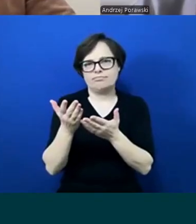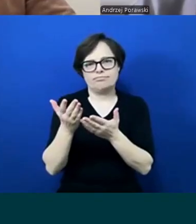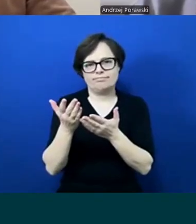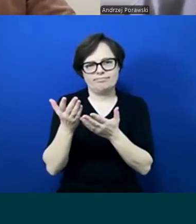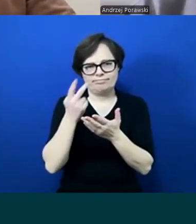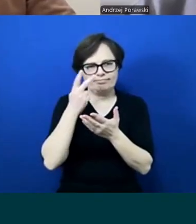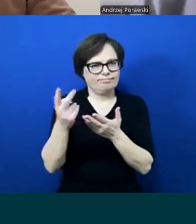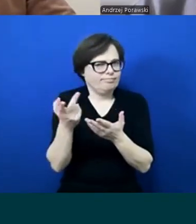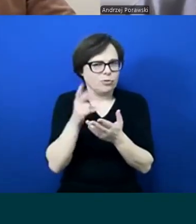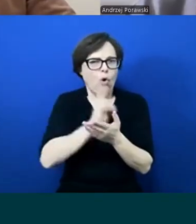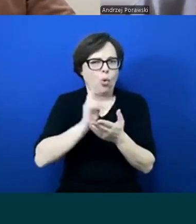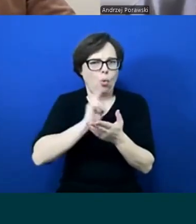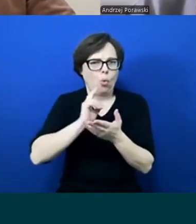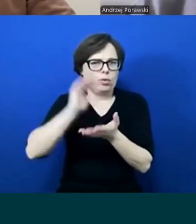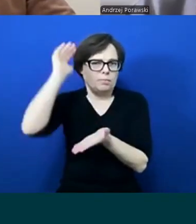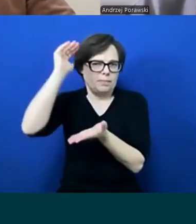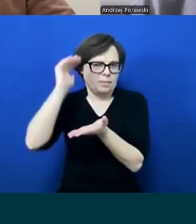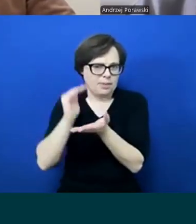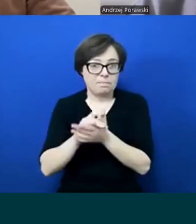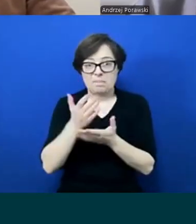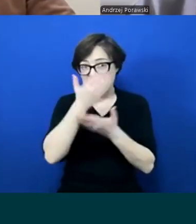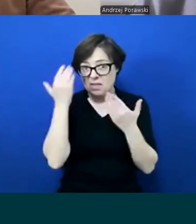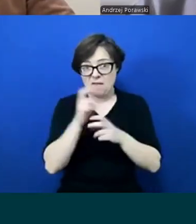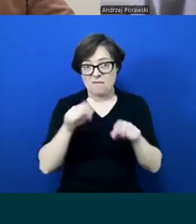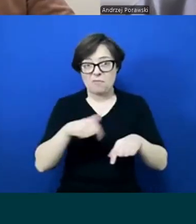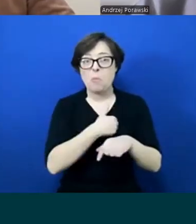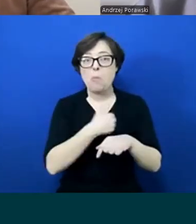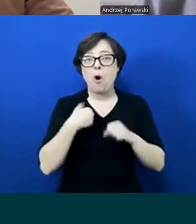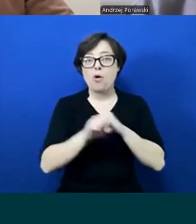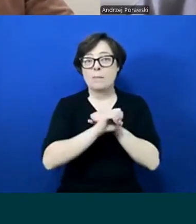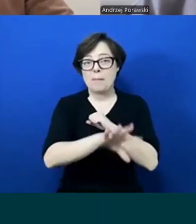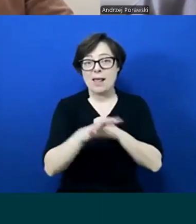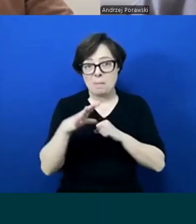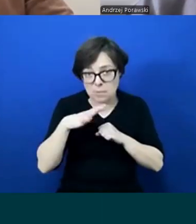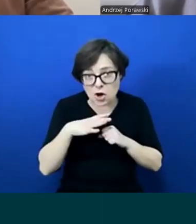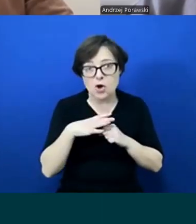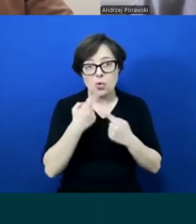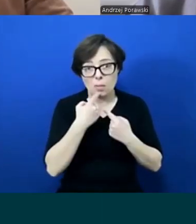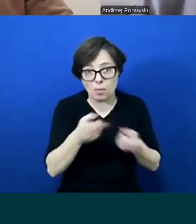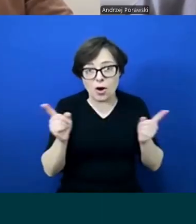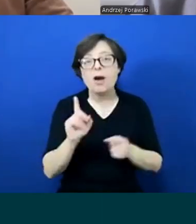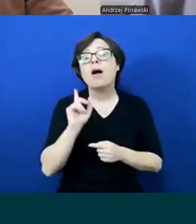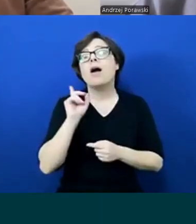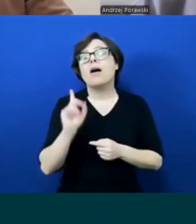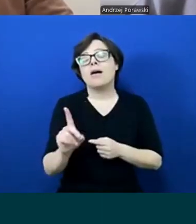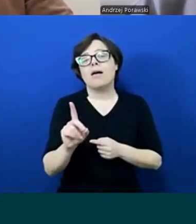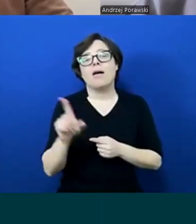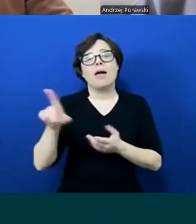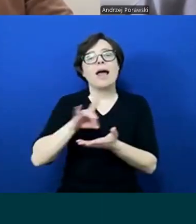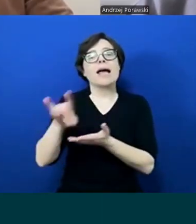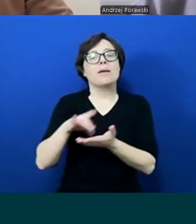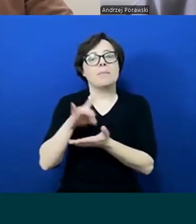was reported in the Polish media, but in the municipality of Brienz, for example, there was